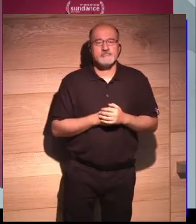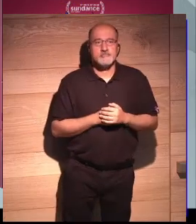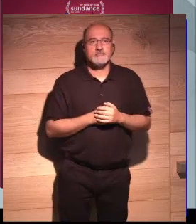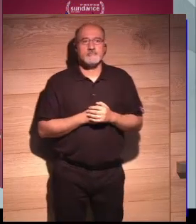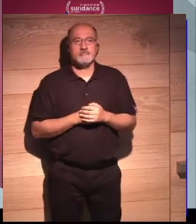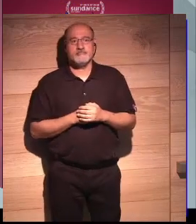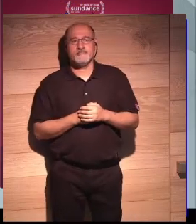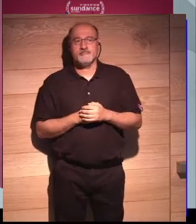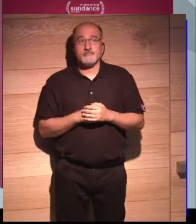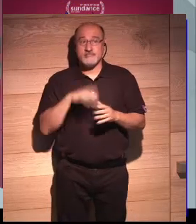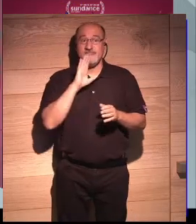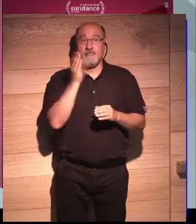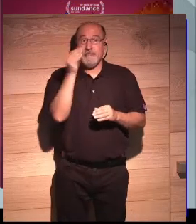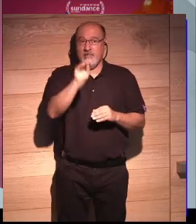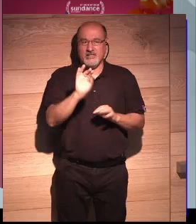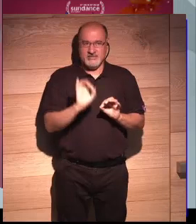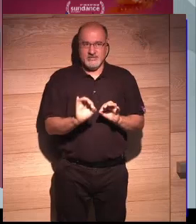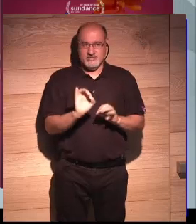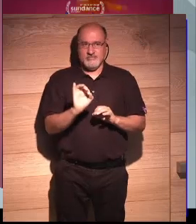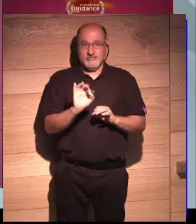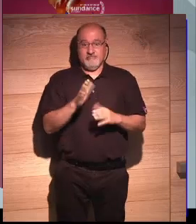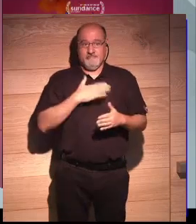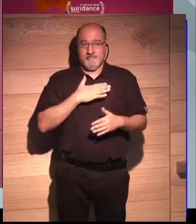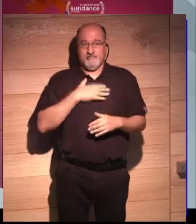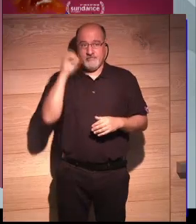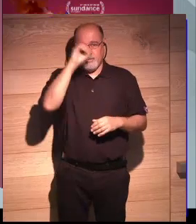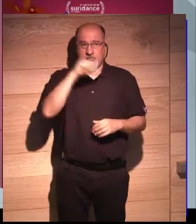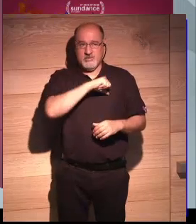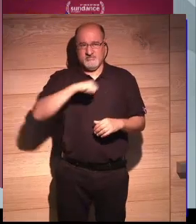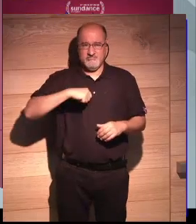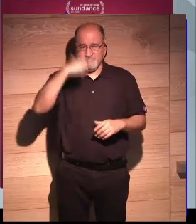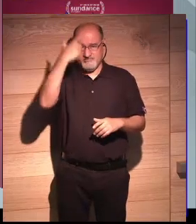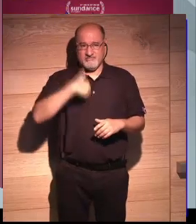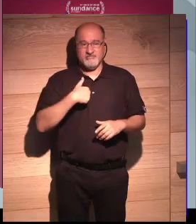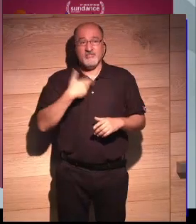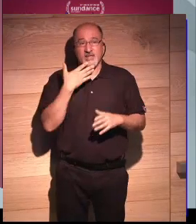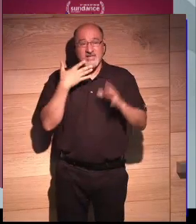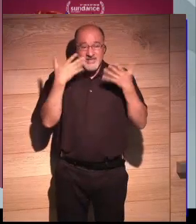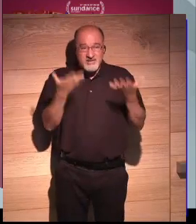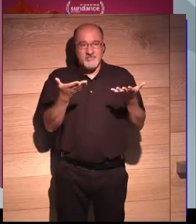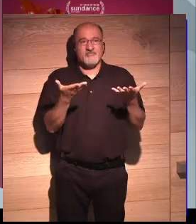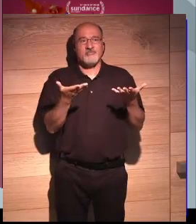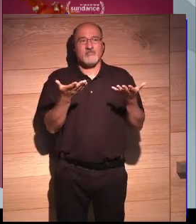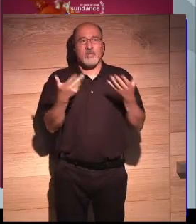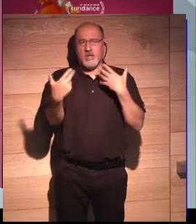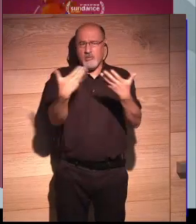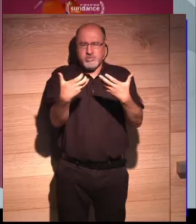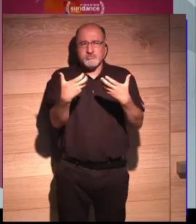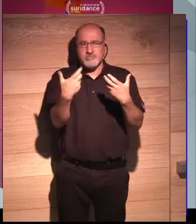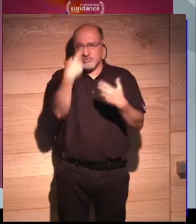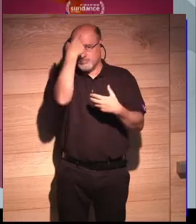But again, for me, this is aesthetics that's very much like in the computer games